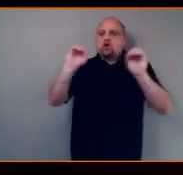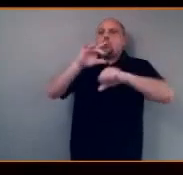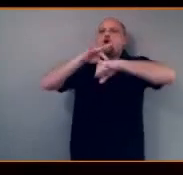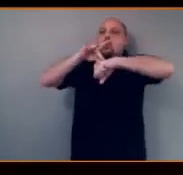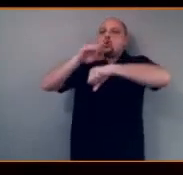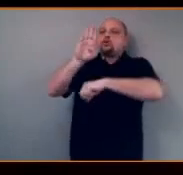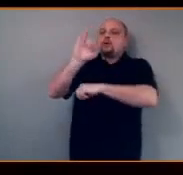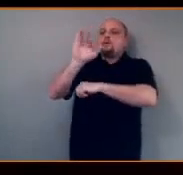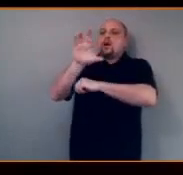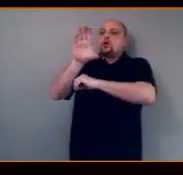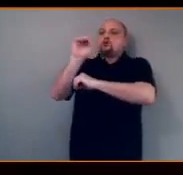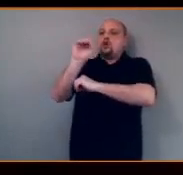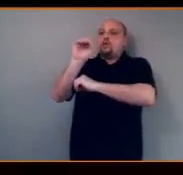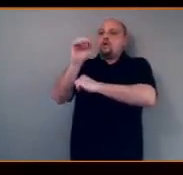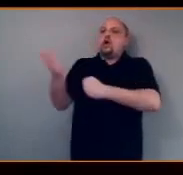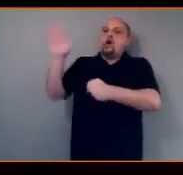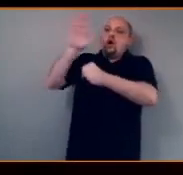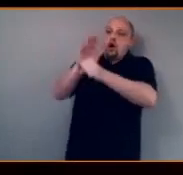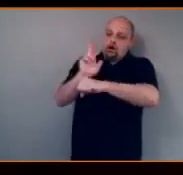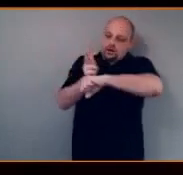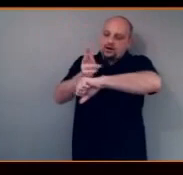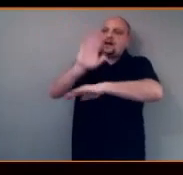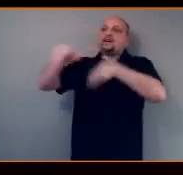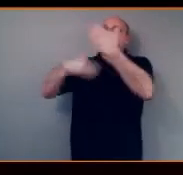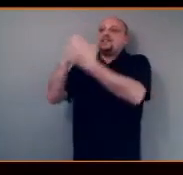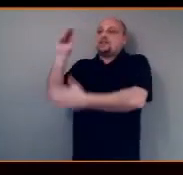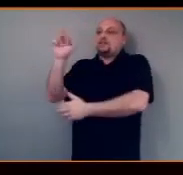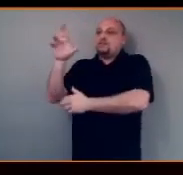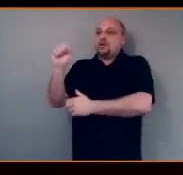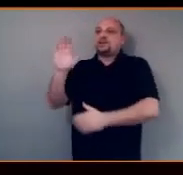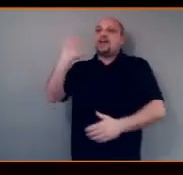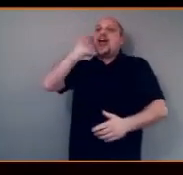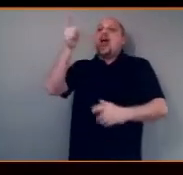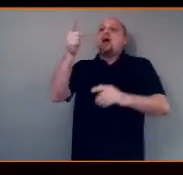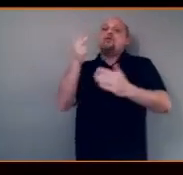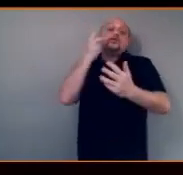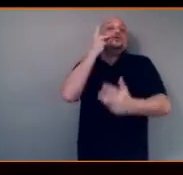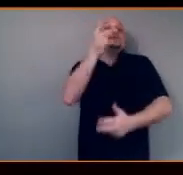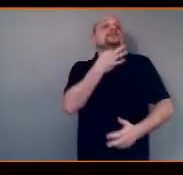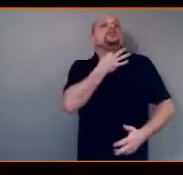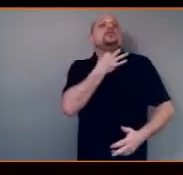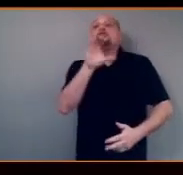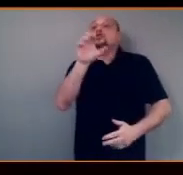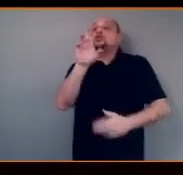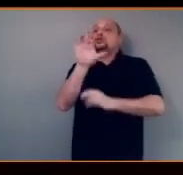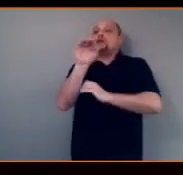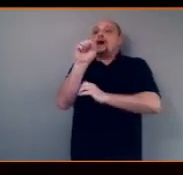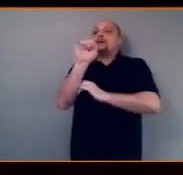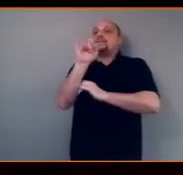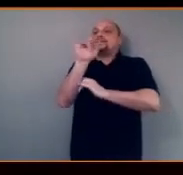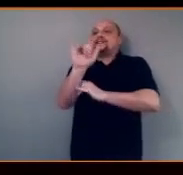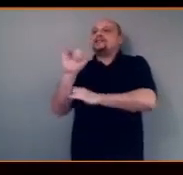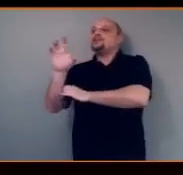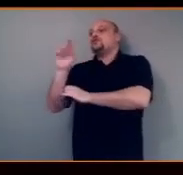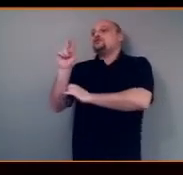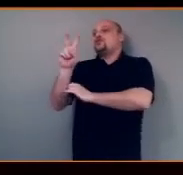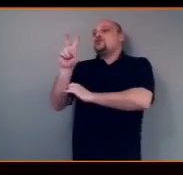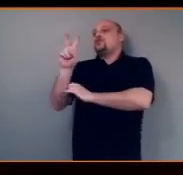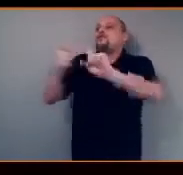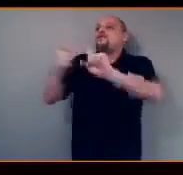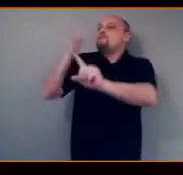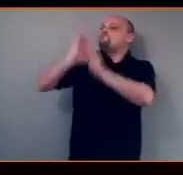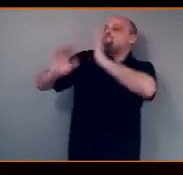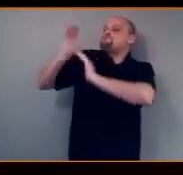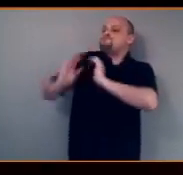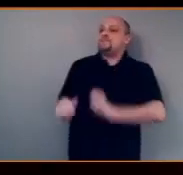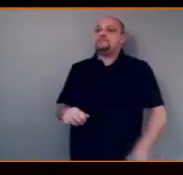Mars? And will you be stopping by to say hi to Curiosity? This is a great Kelsey question. I would love to answer it